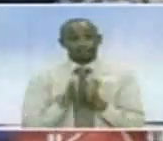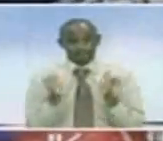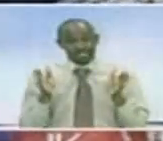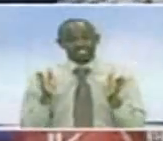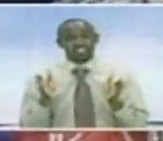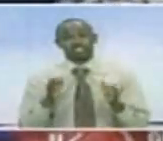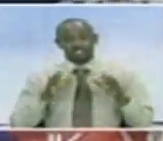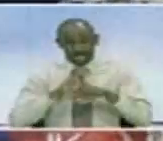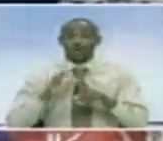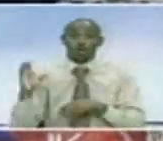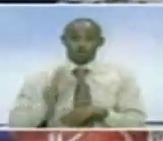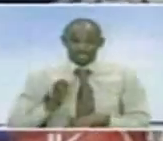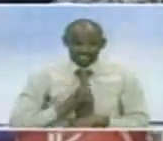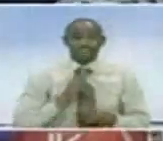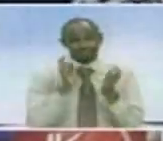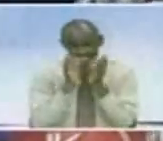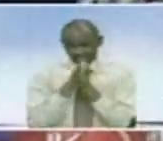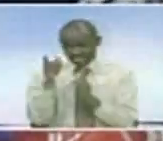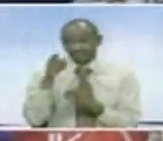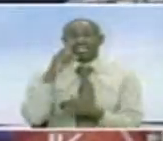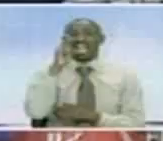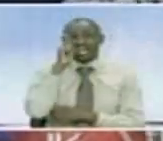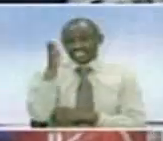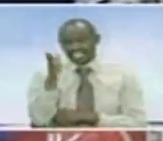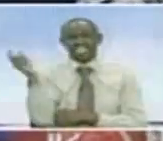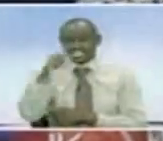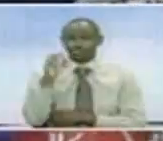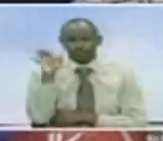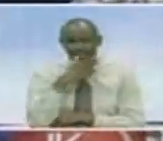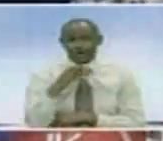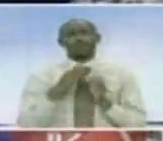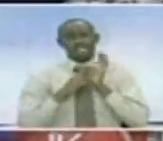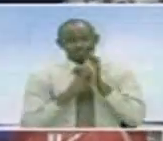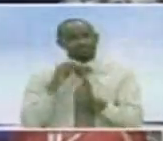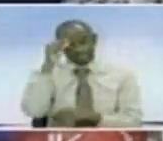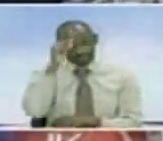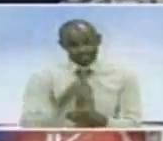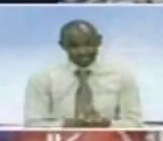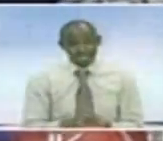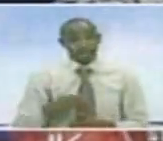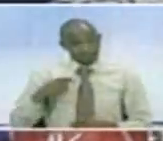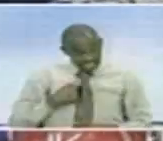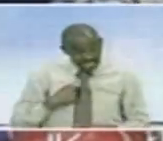London, met Githongo, investigated, he came to Parliament, and on behalf of the government,